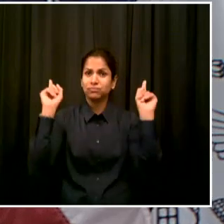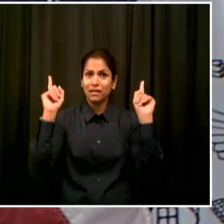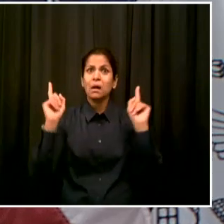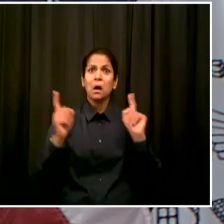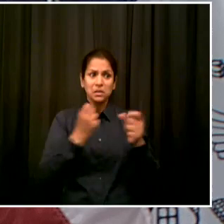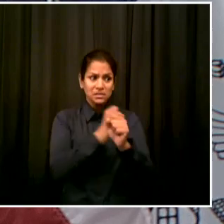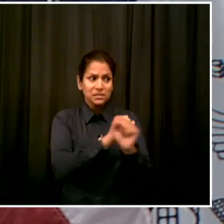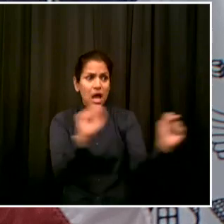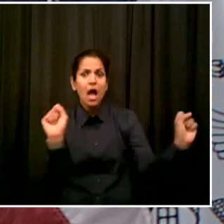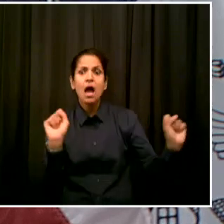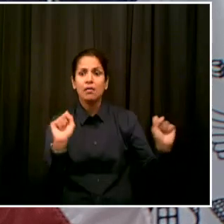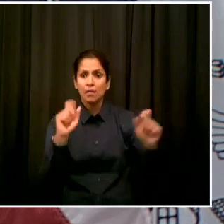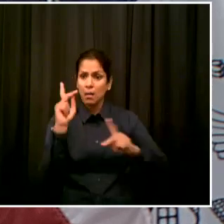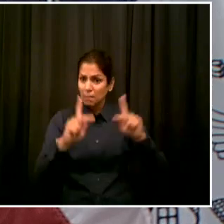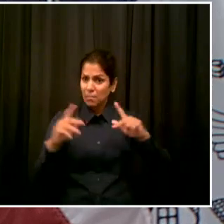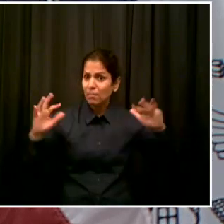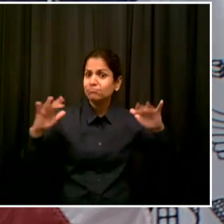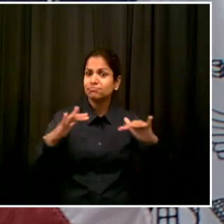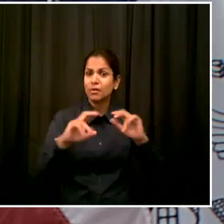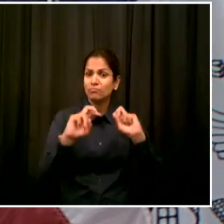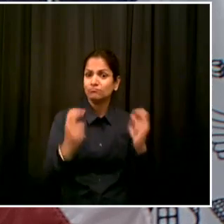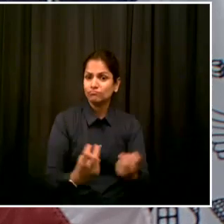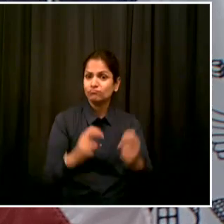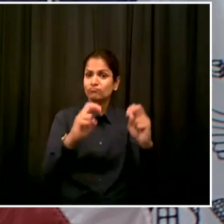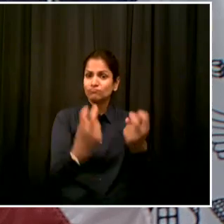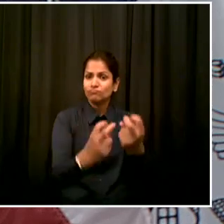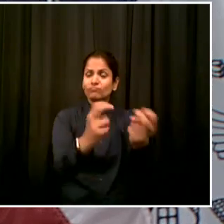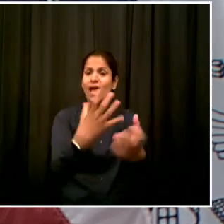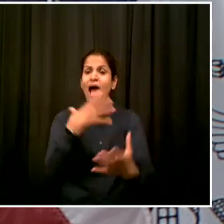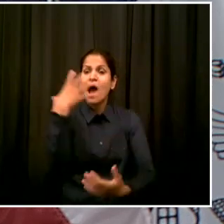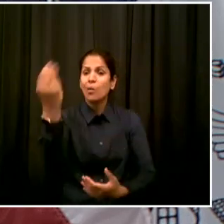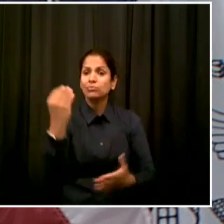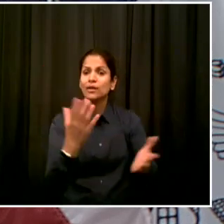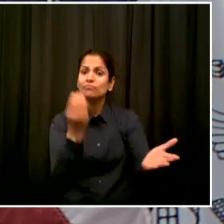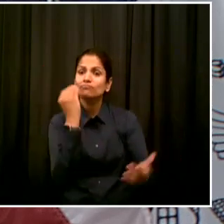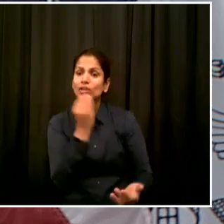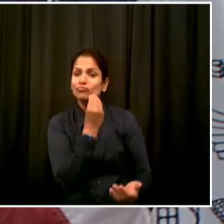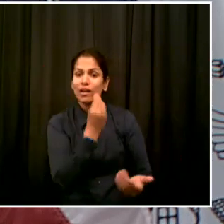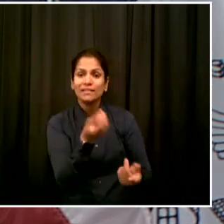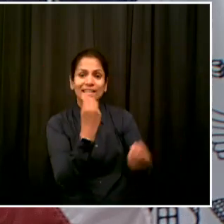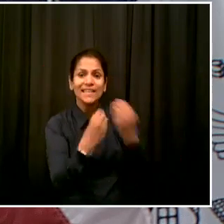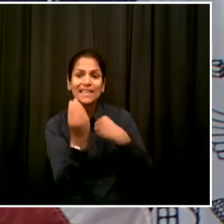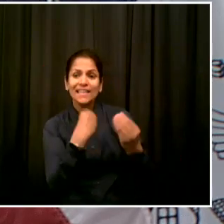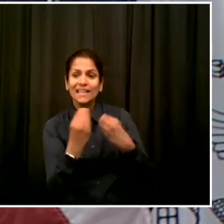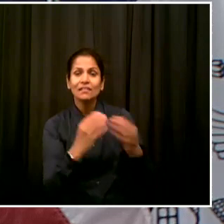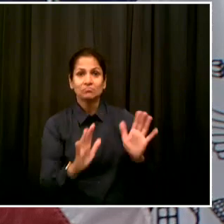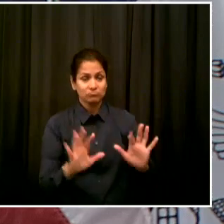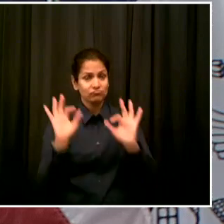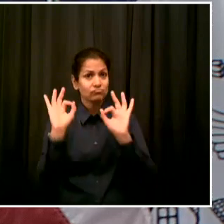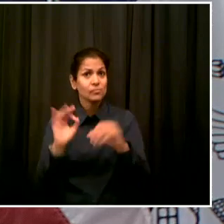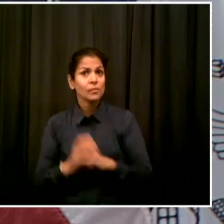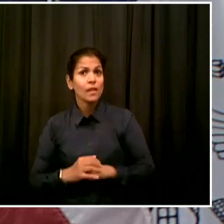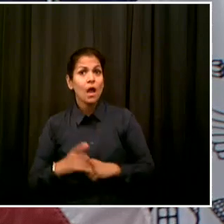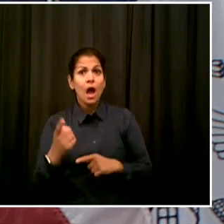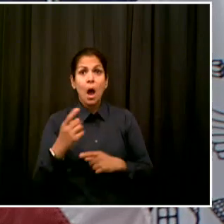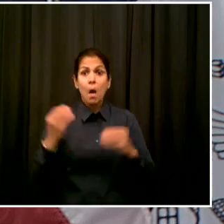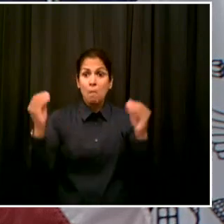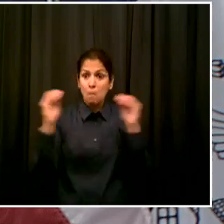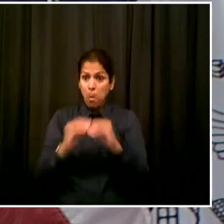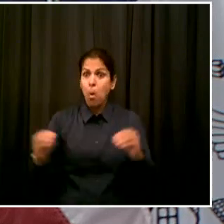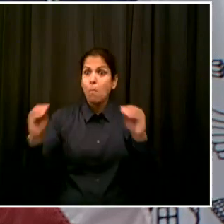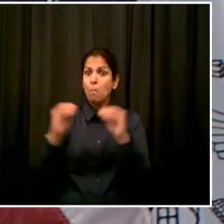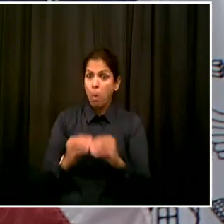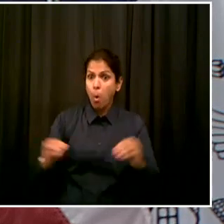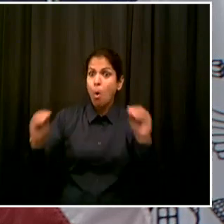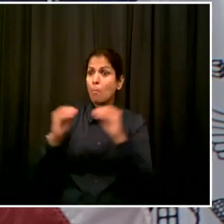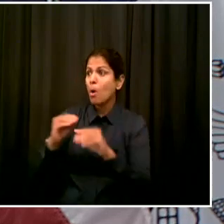open restaurants program, it's been a tremendous success, but we've also seen some things we have to do to make them safer.